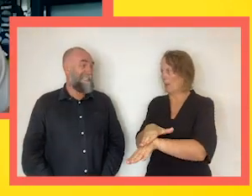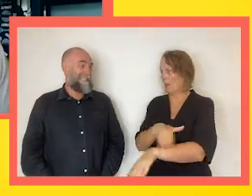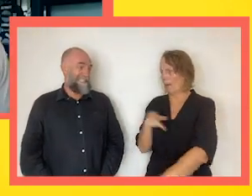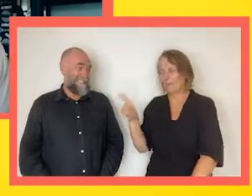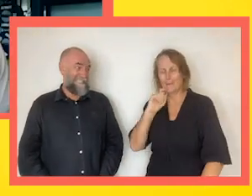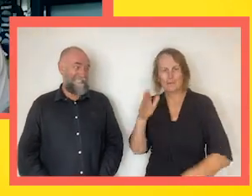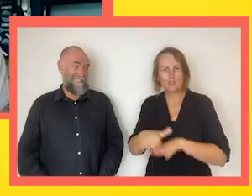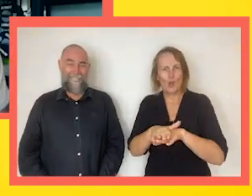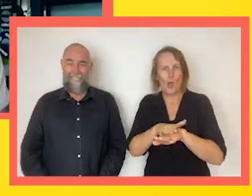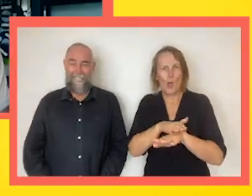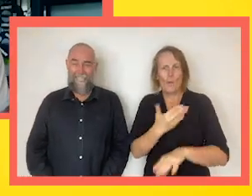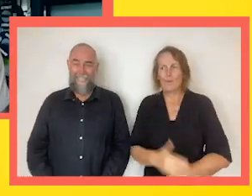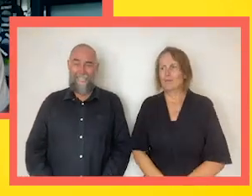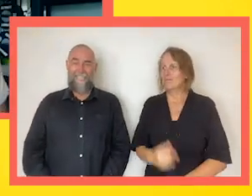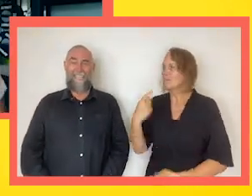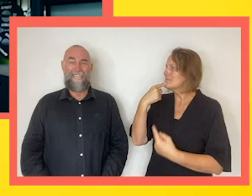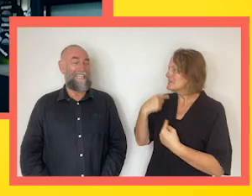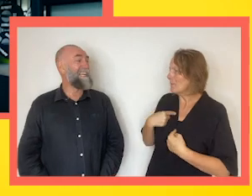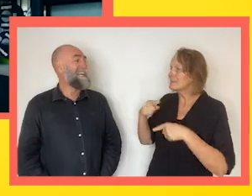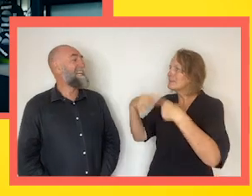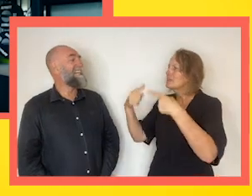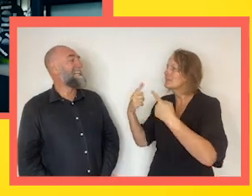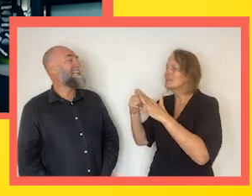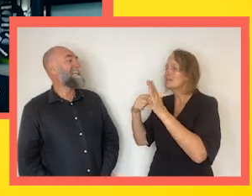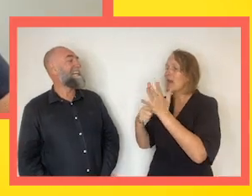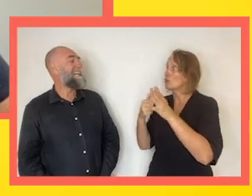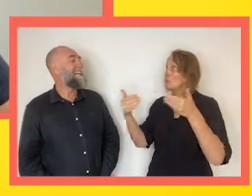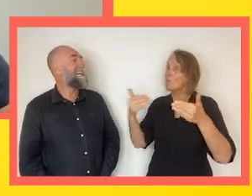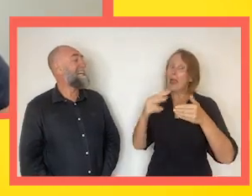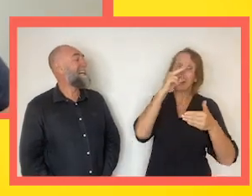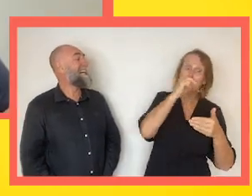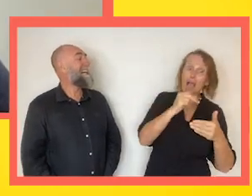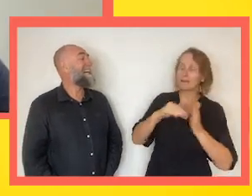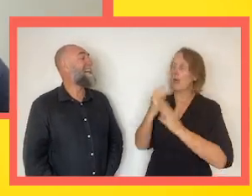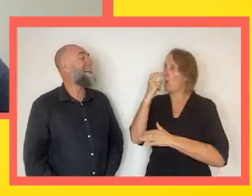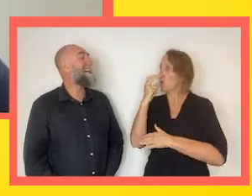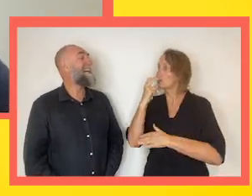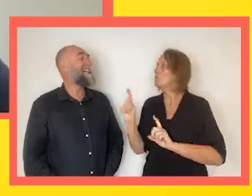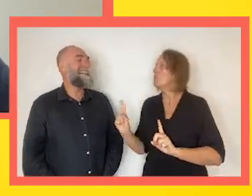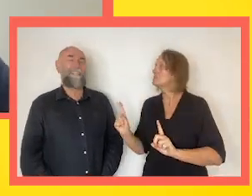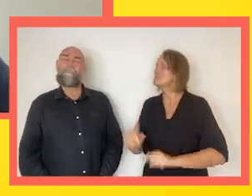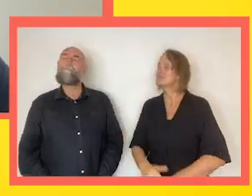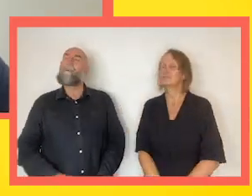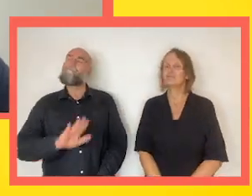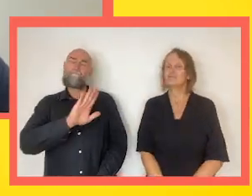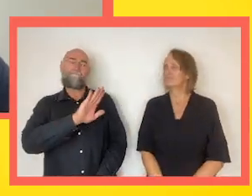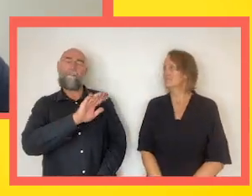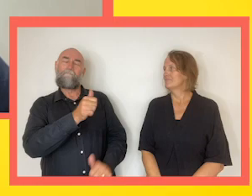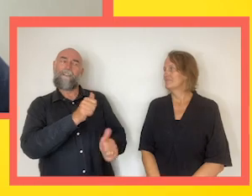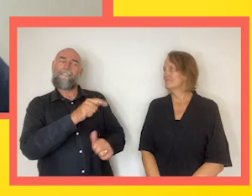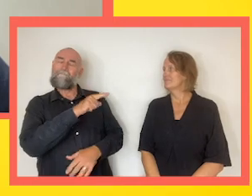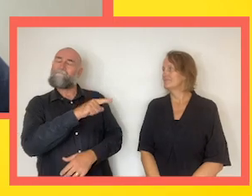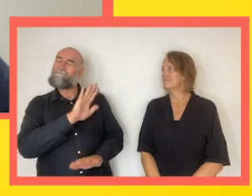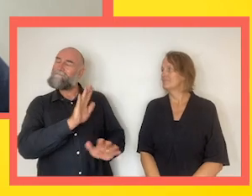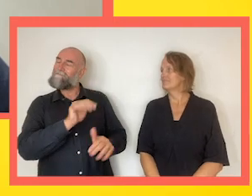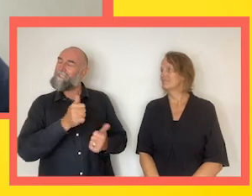from, on your ski erg or your track chair from what you used to do. I'm Hey, sure I still made you spew once, Riley. But remember that